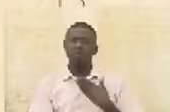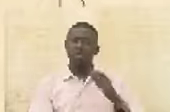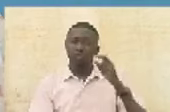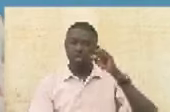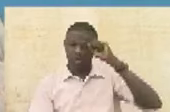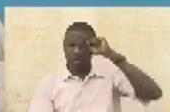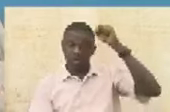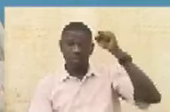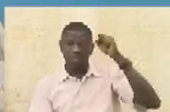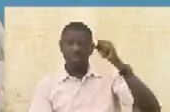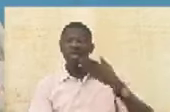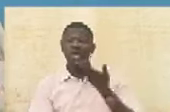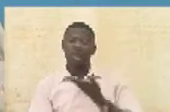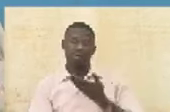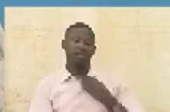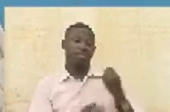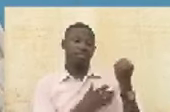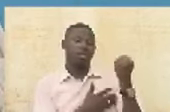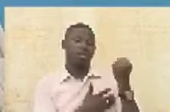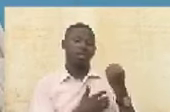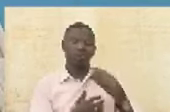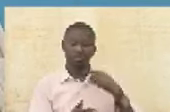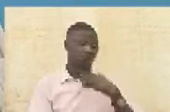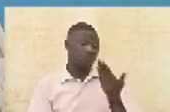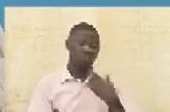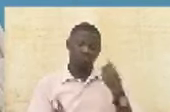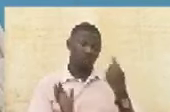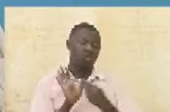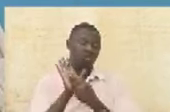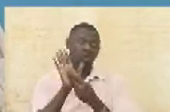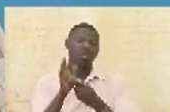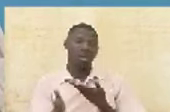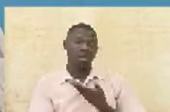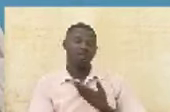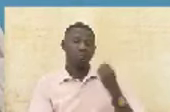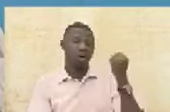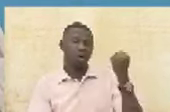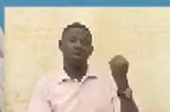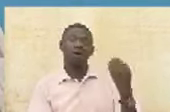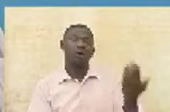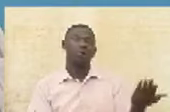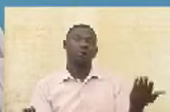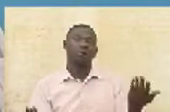ruler. He has the powers. That's what he was showing us.